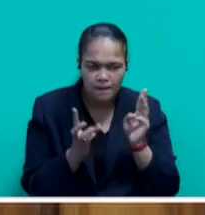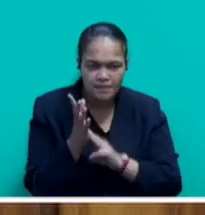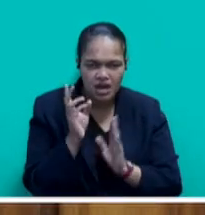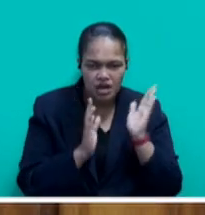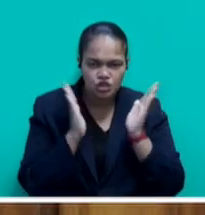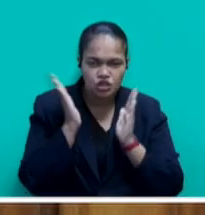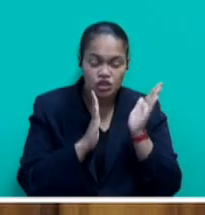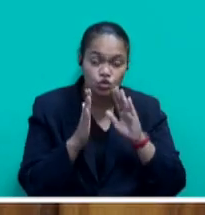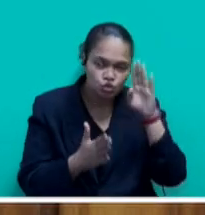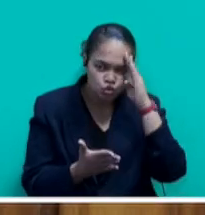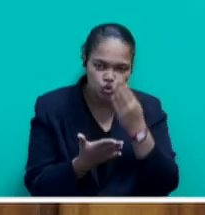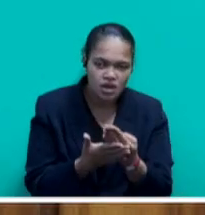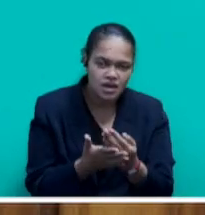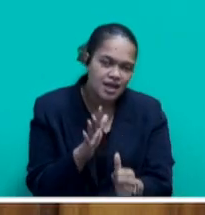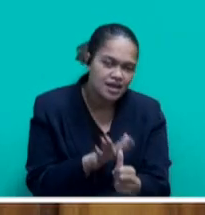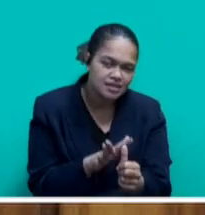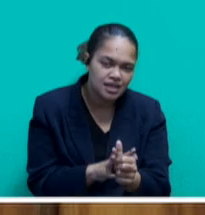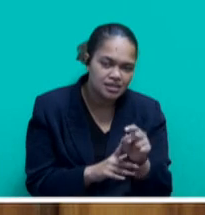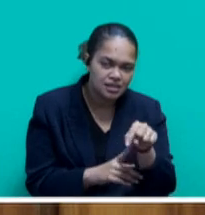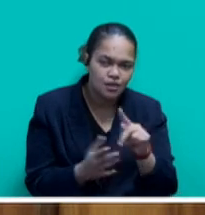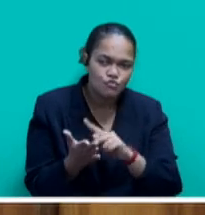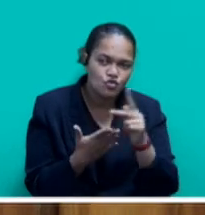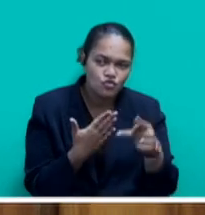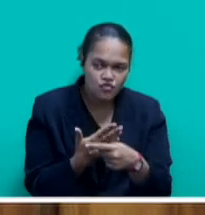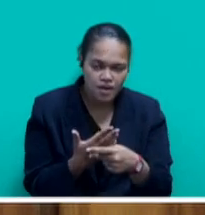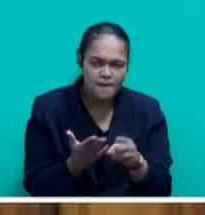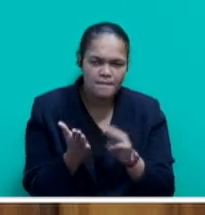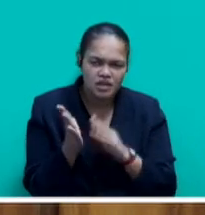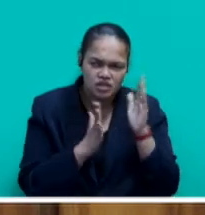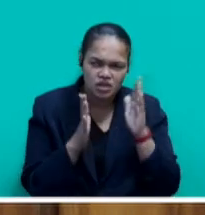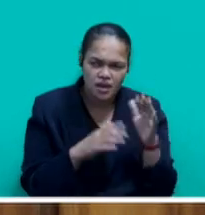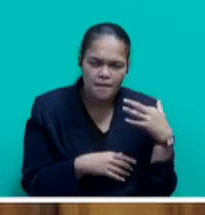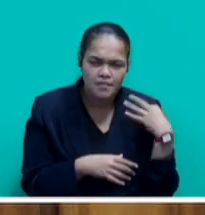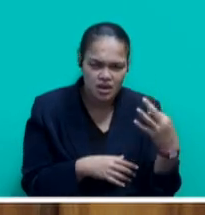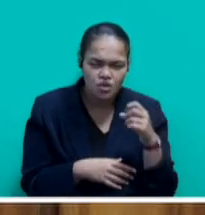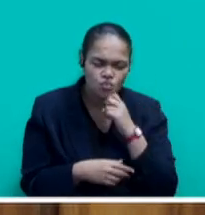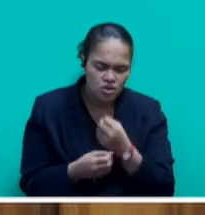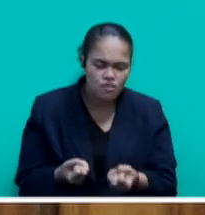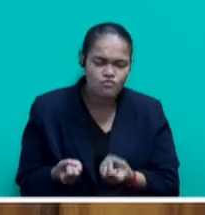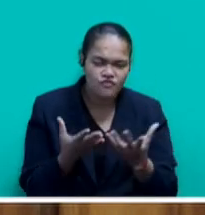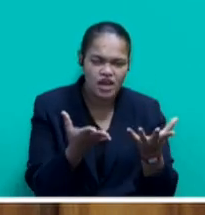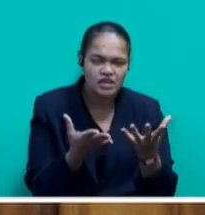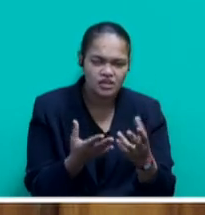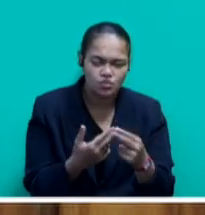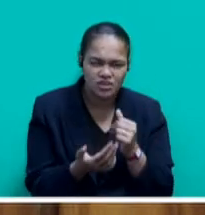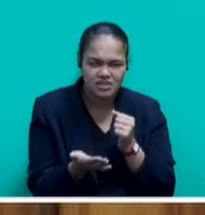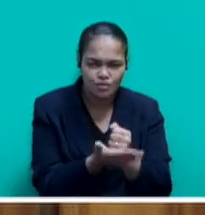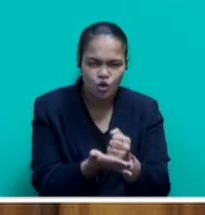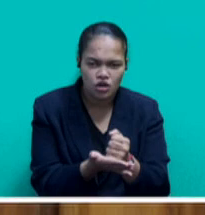students to access this program. Every Melanesian who applies will be provided with this support.